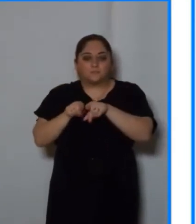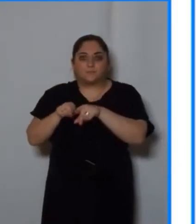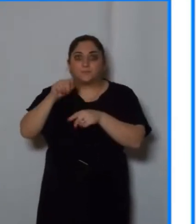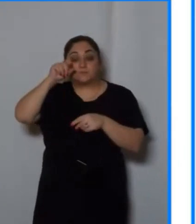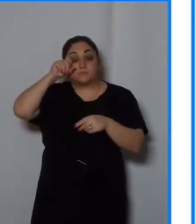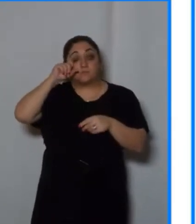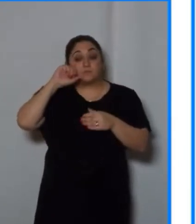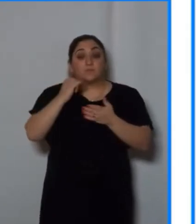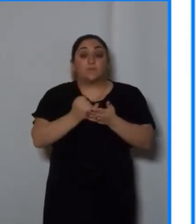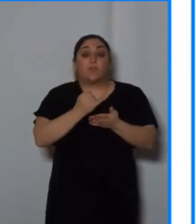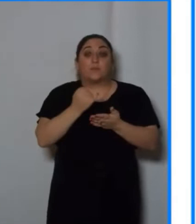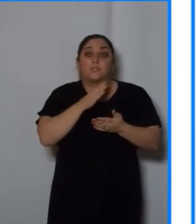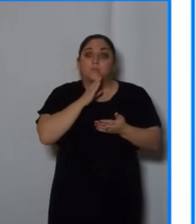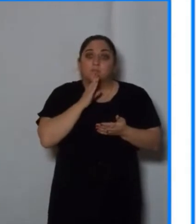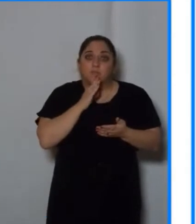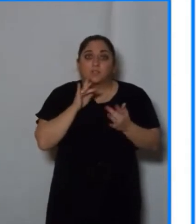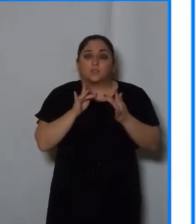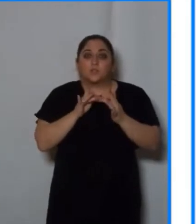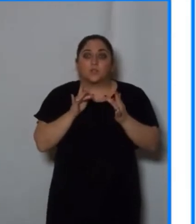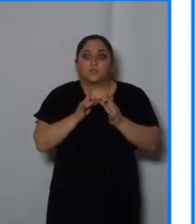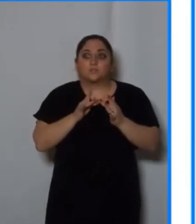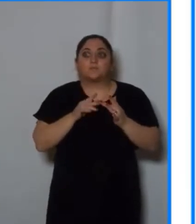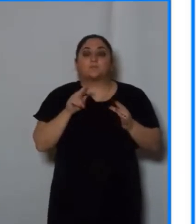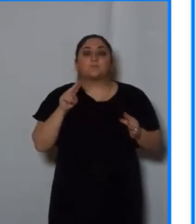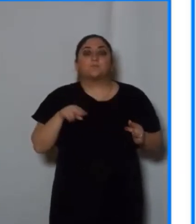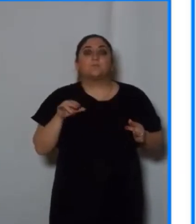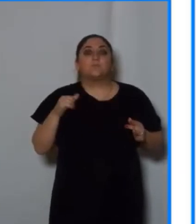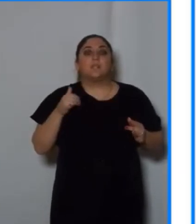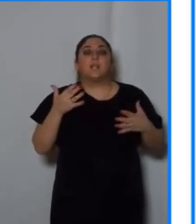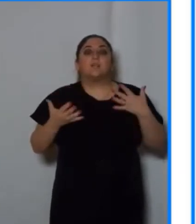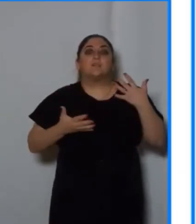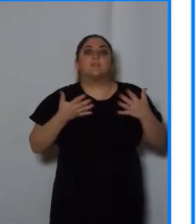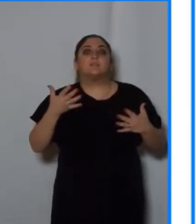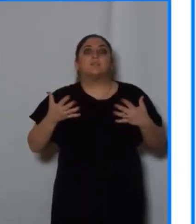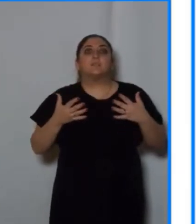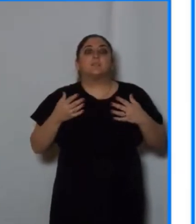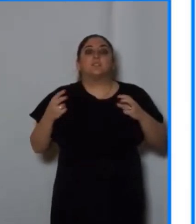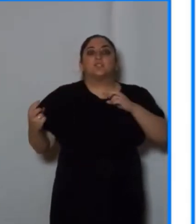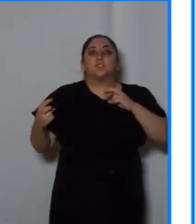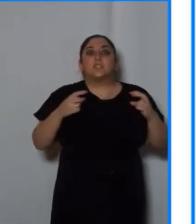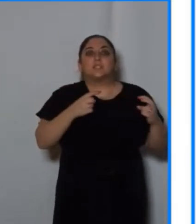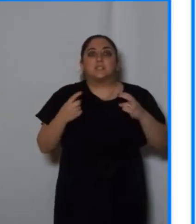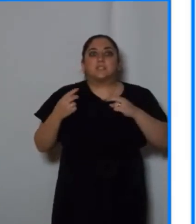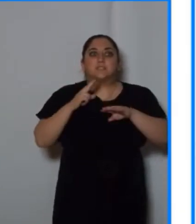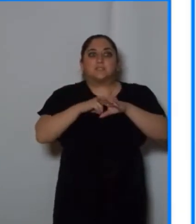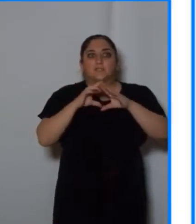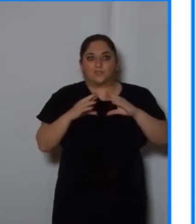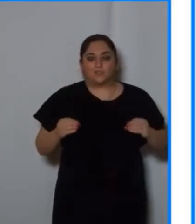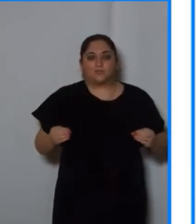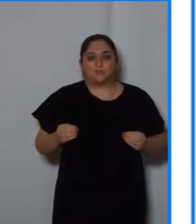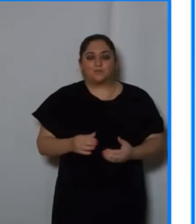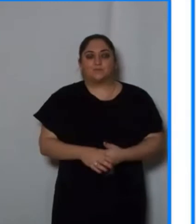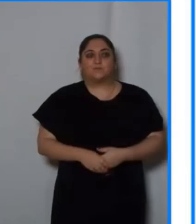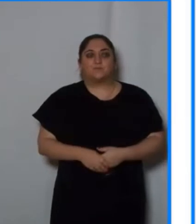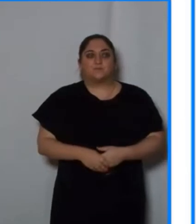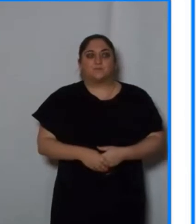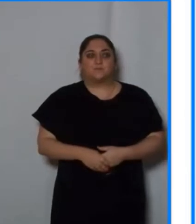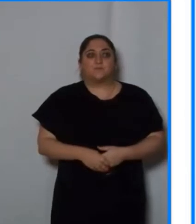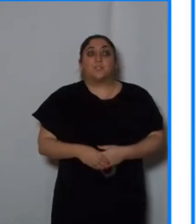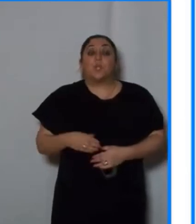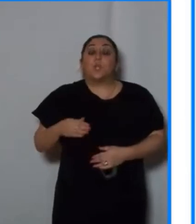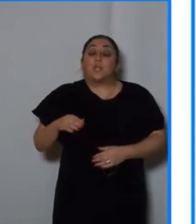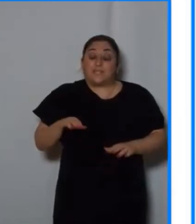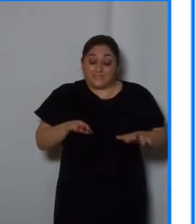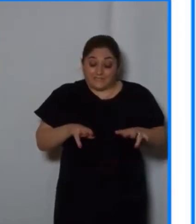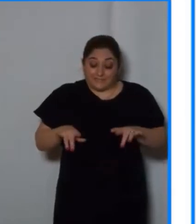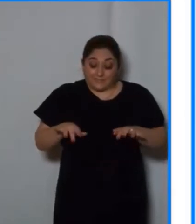information. And in case things are placed in unexpected location, it can cause challenges. Keyboard navigation support